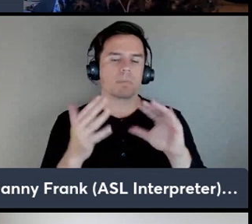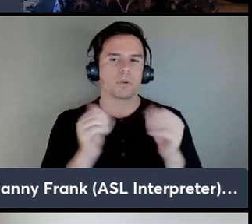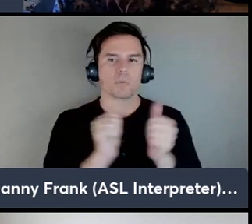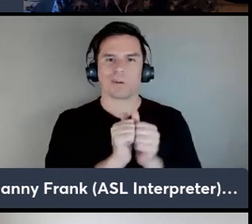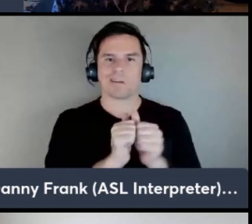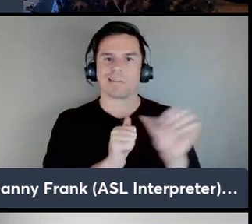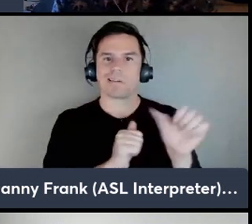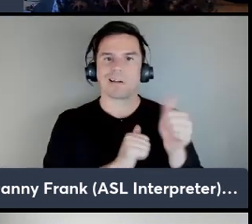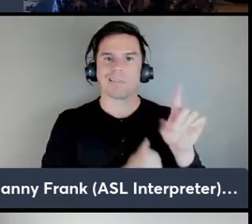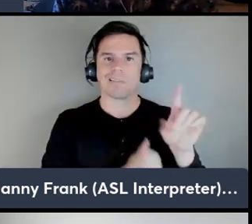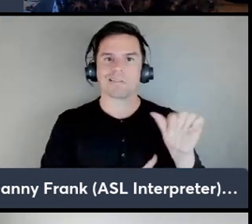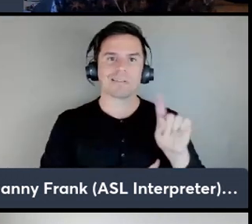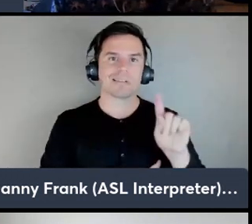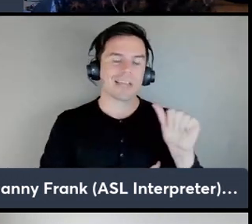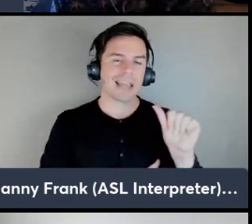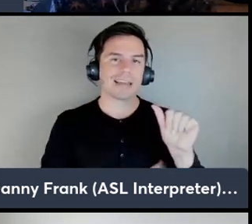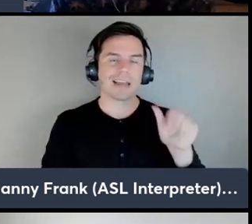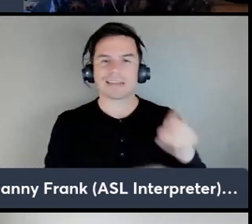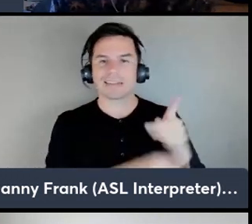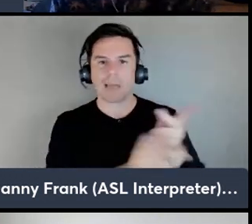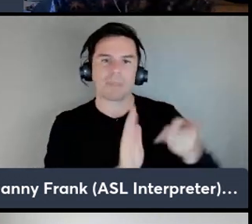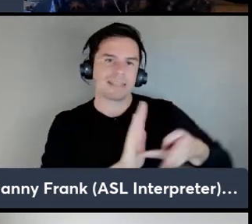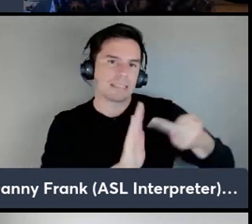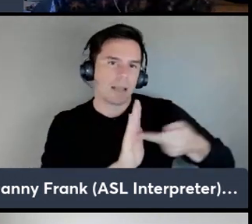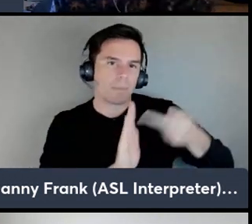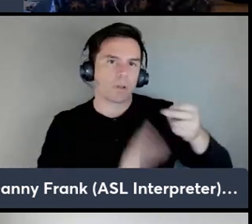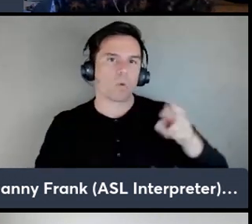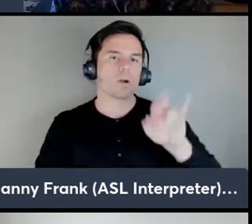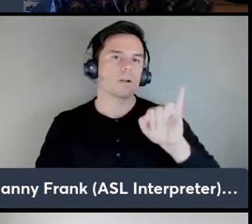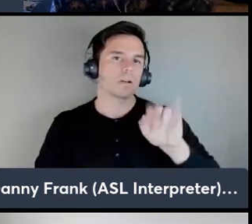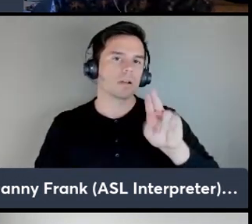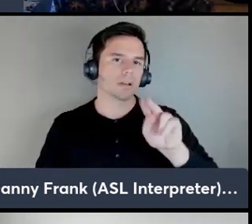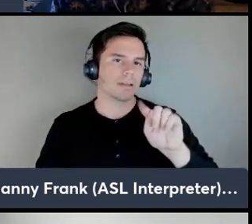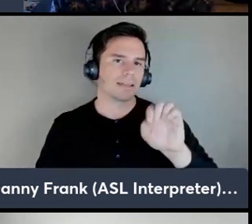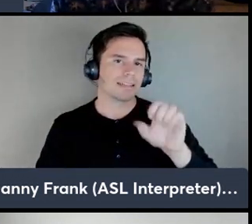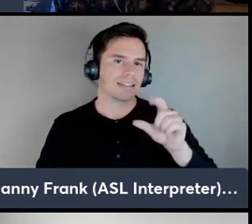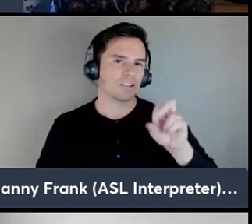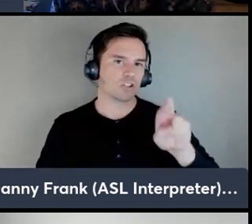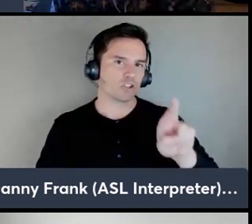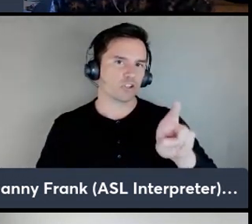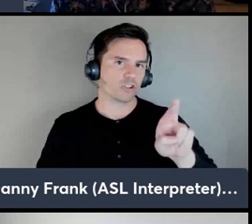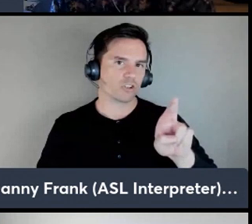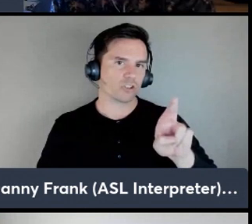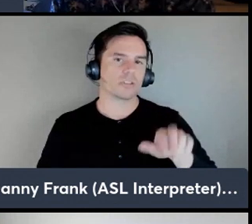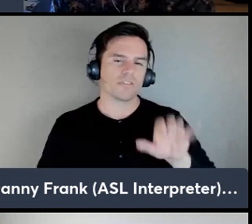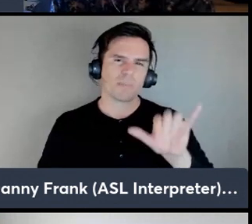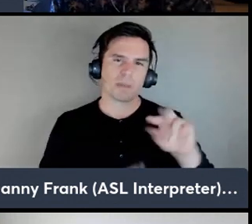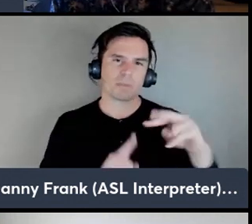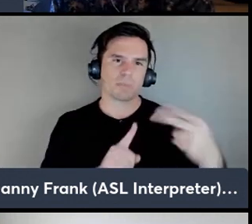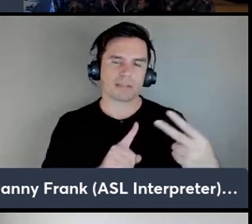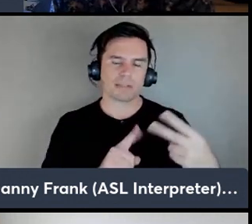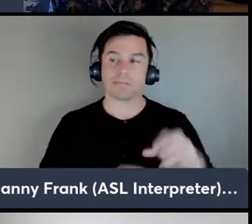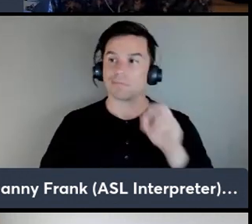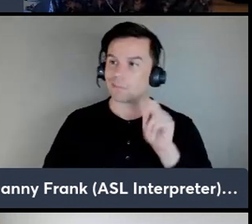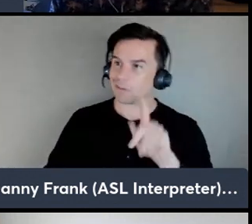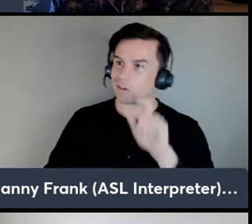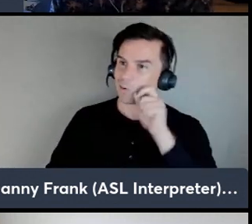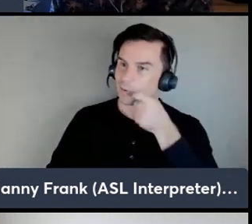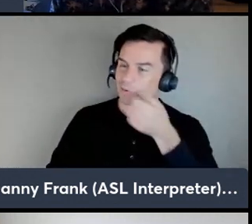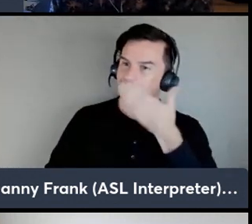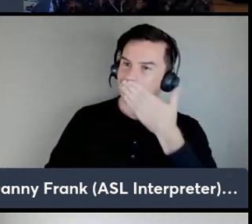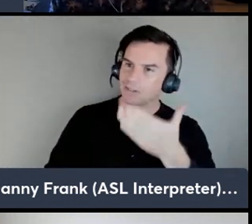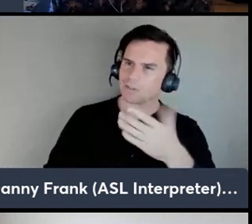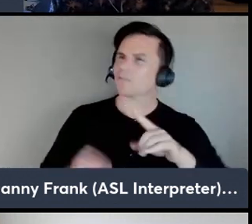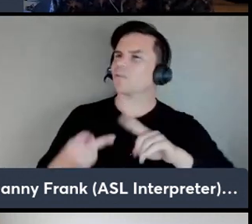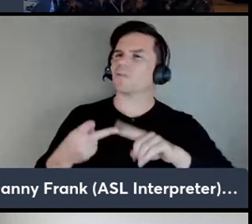that's double or integer from that perspective. All right, cool. Awesome. Thank you for that. And then you said you have a second feature with Documentdb